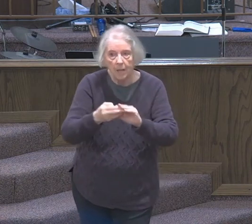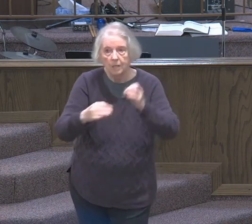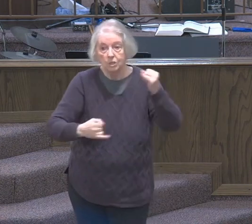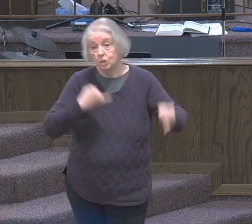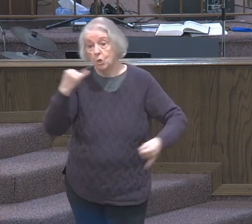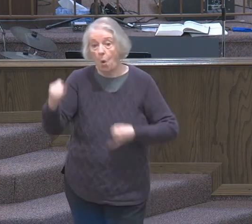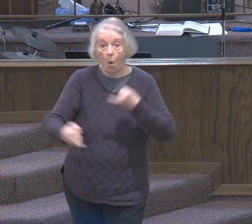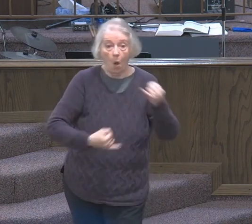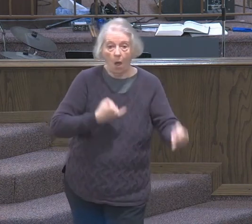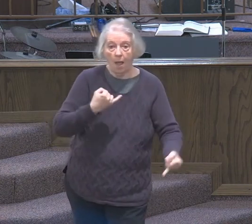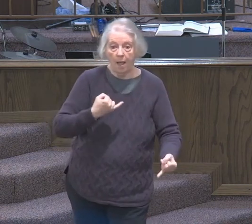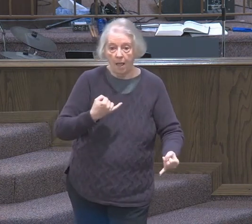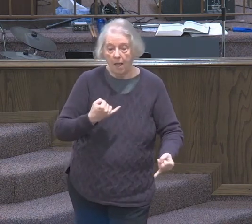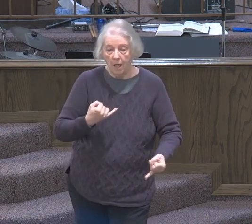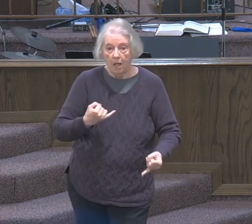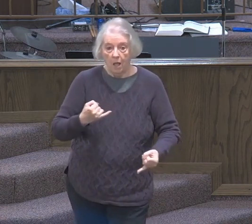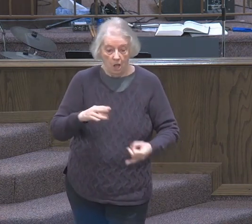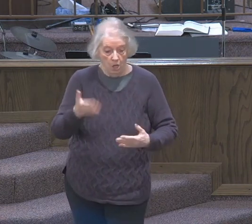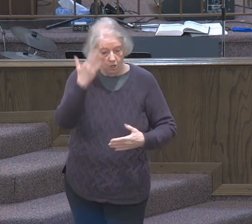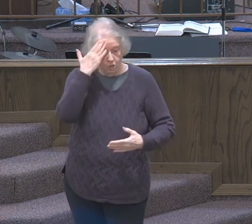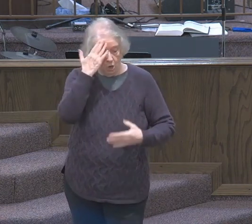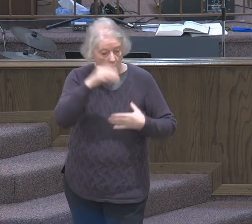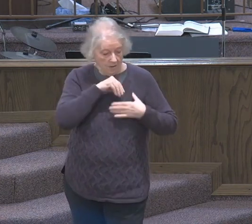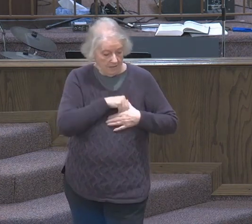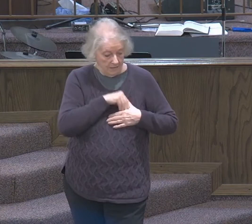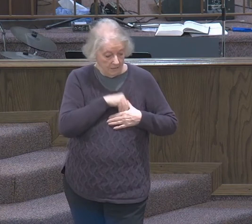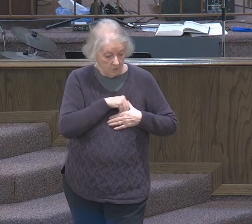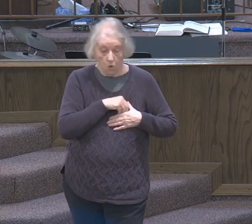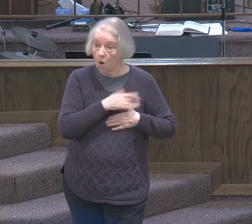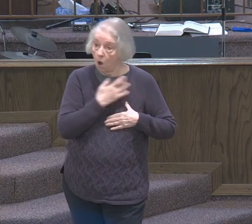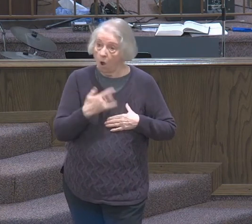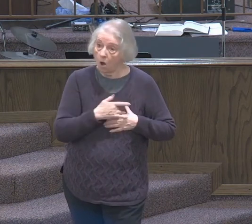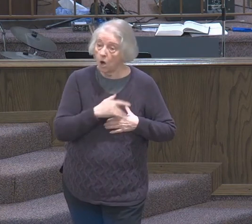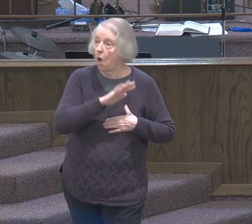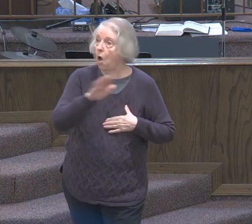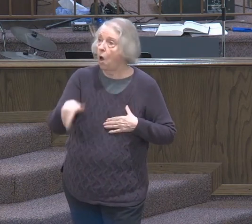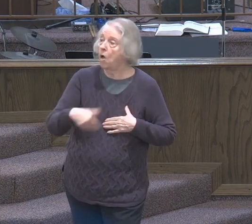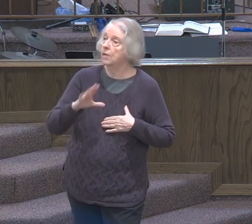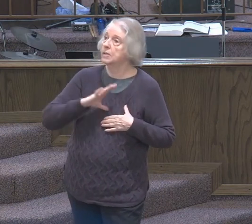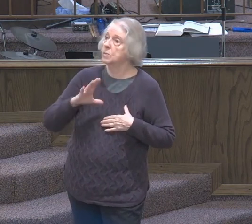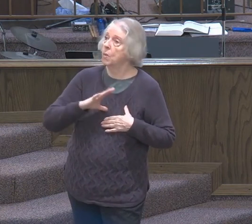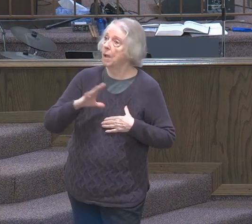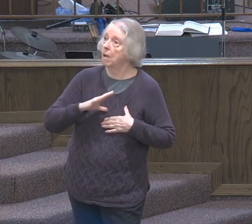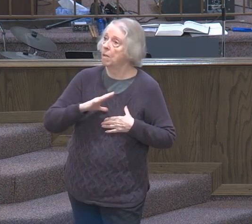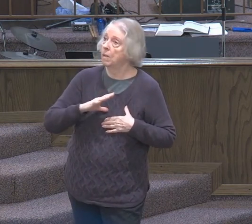confidence and assurance that all is well between me and my God.